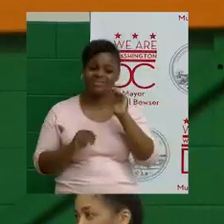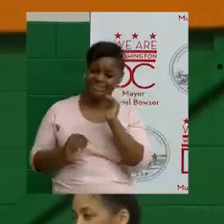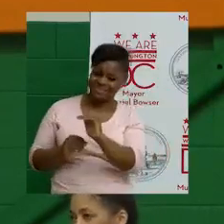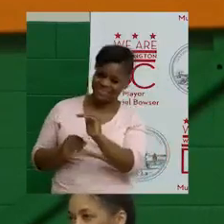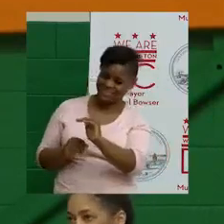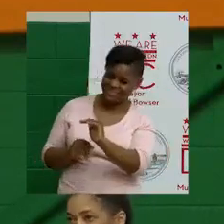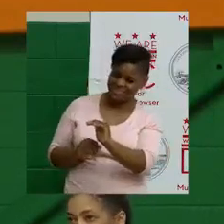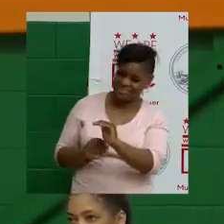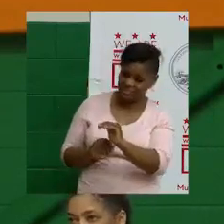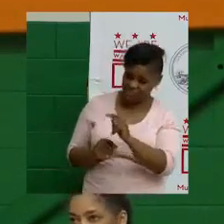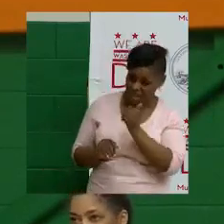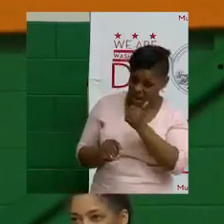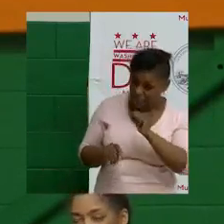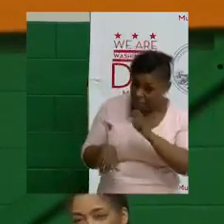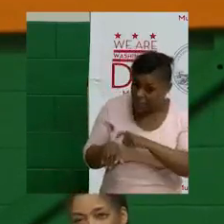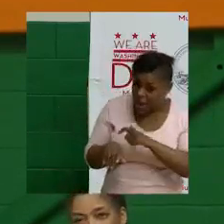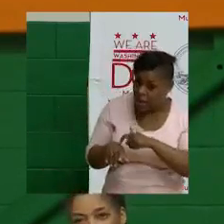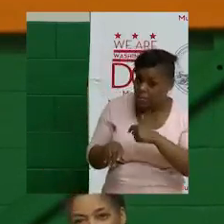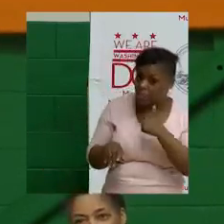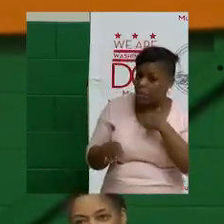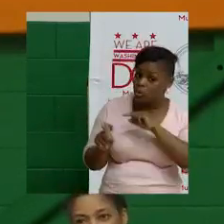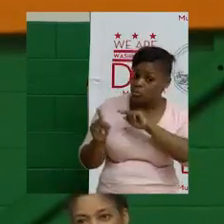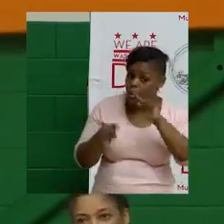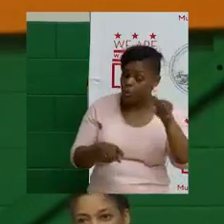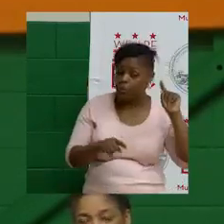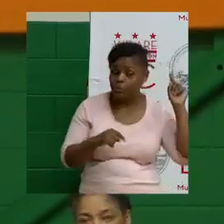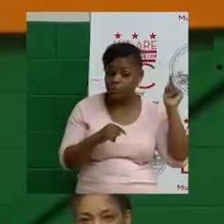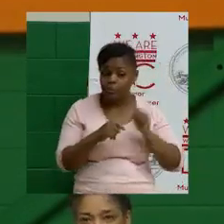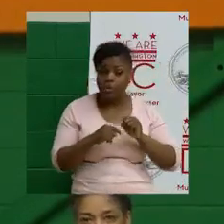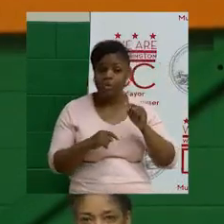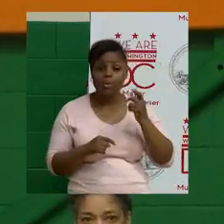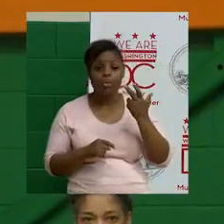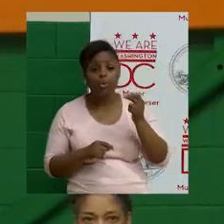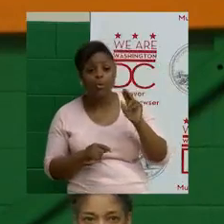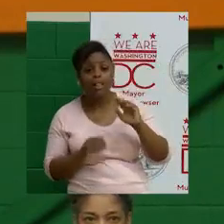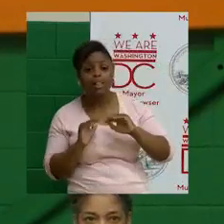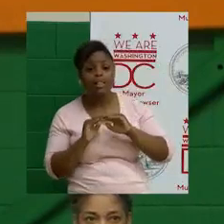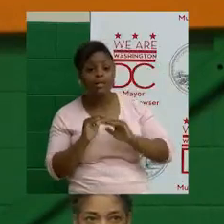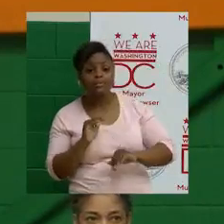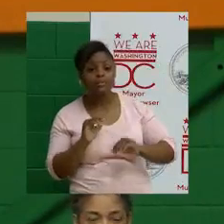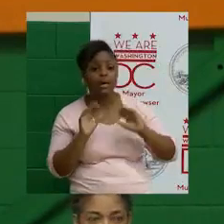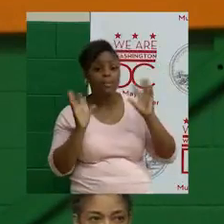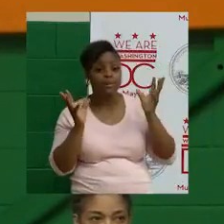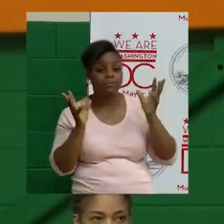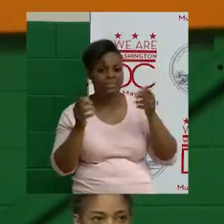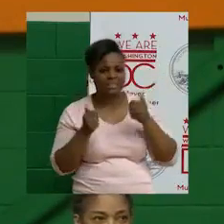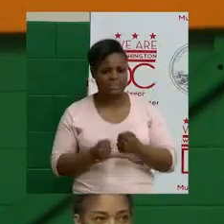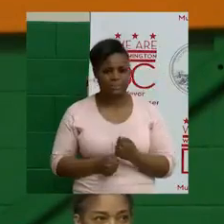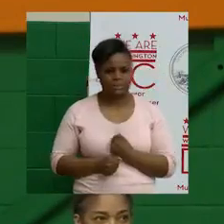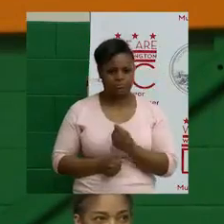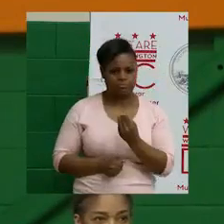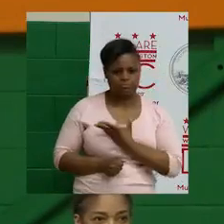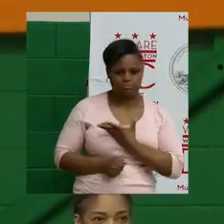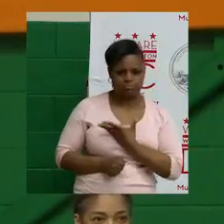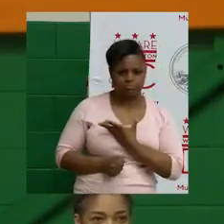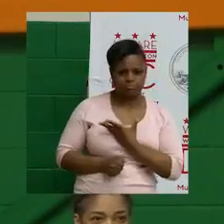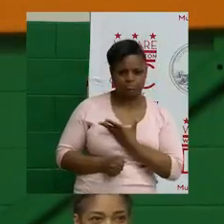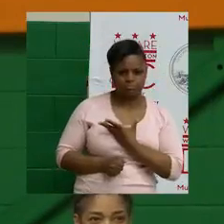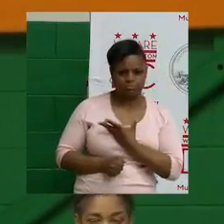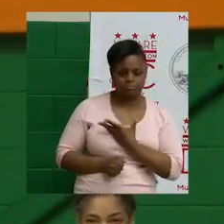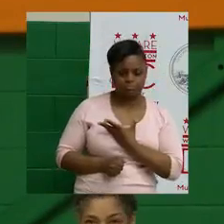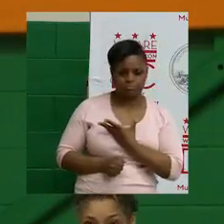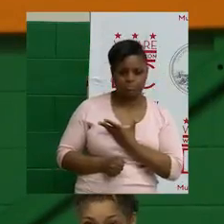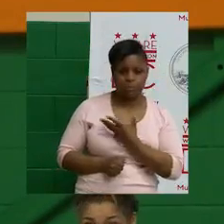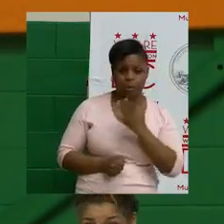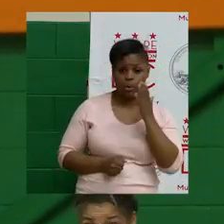me a text whenever we run down to 3 ambulances or less? The next day, I started to get not one text a